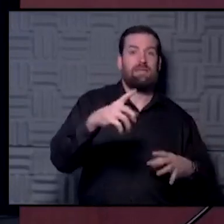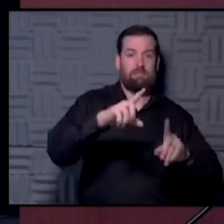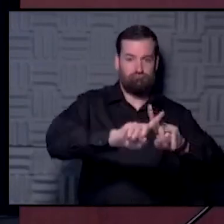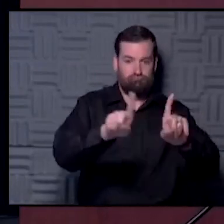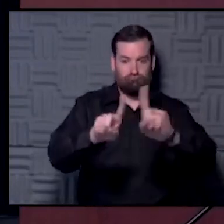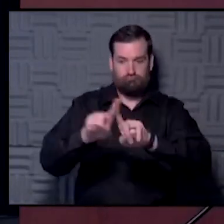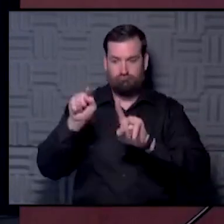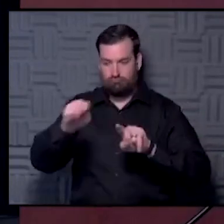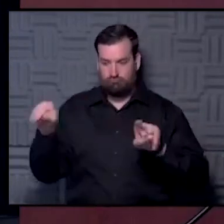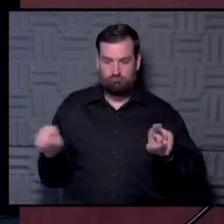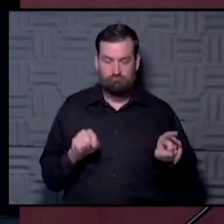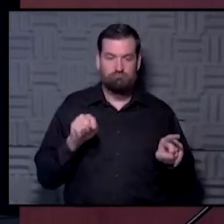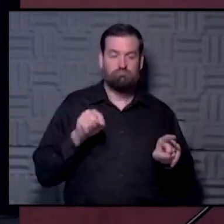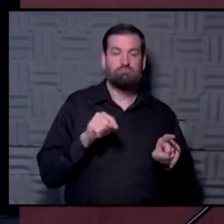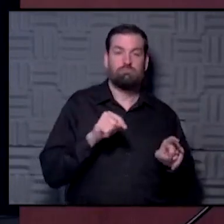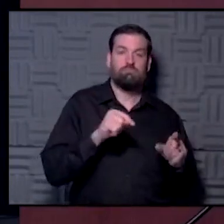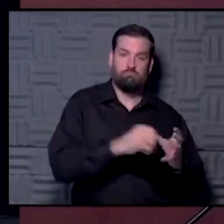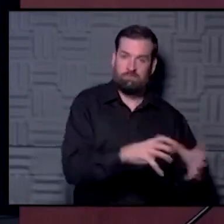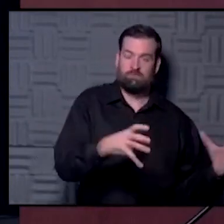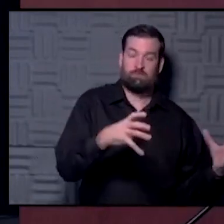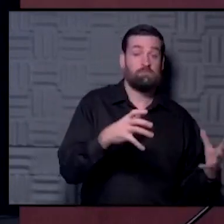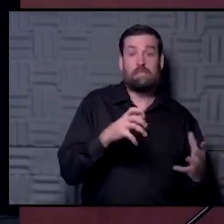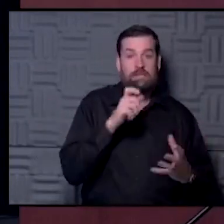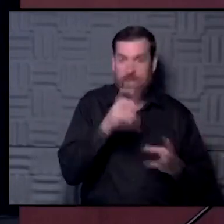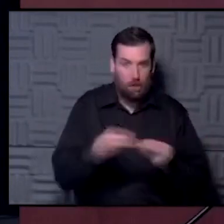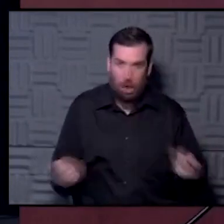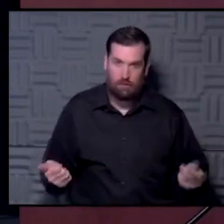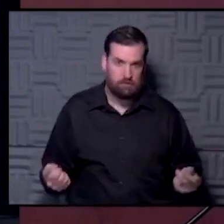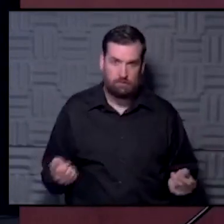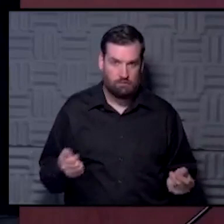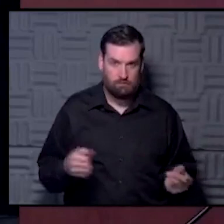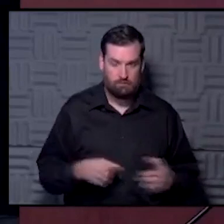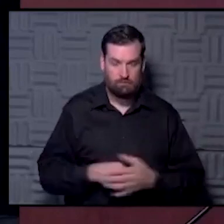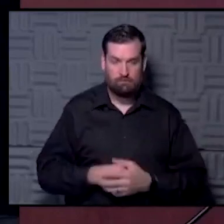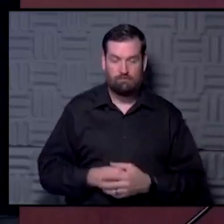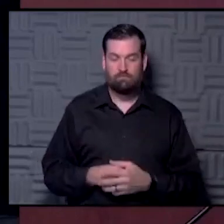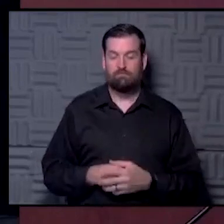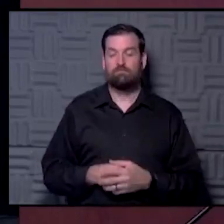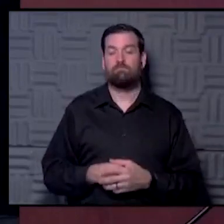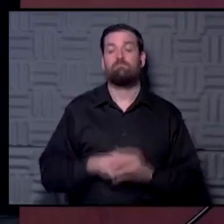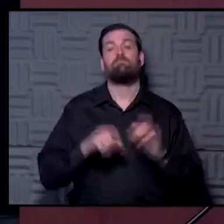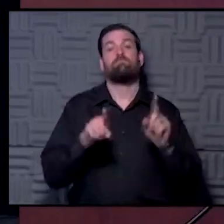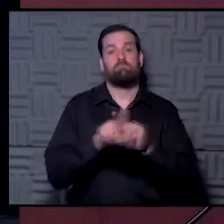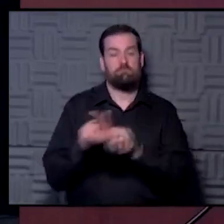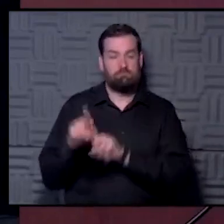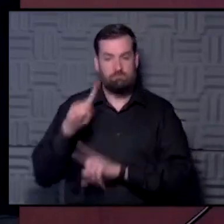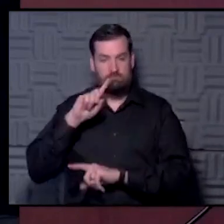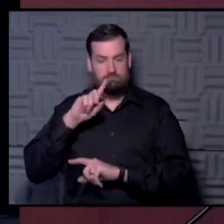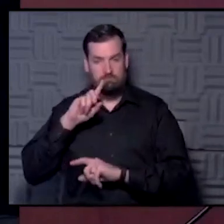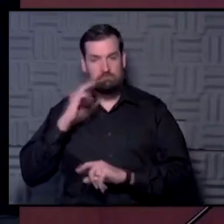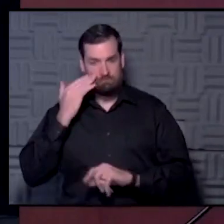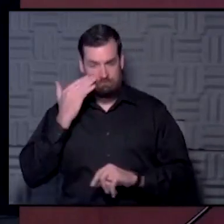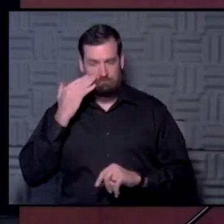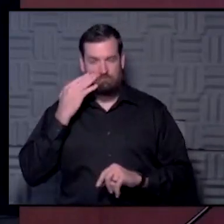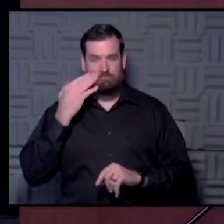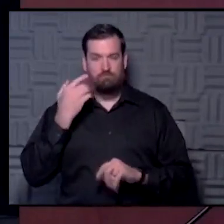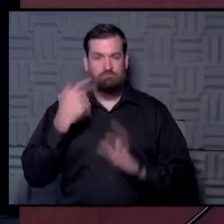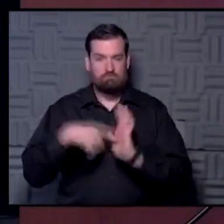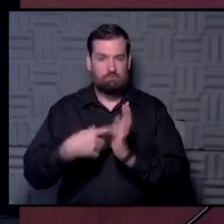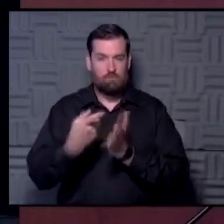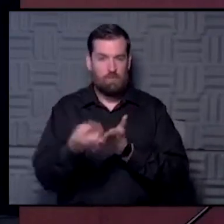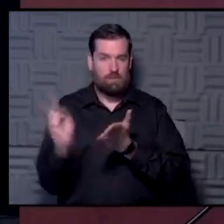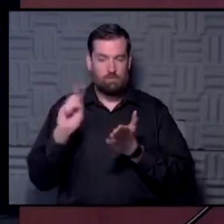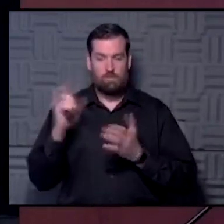outbreaks in long-term care facilities. So it's definitely not gone. We also know, for example, we had a call last